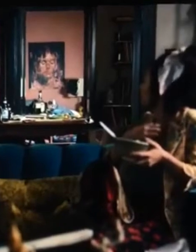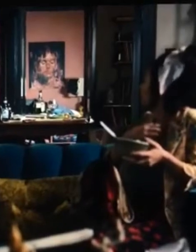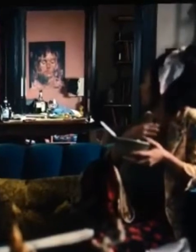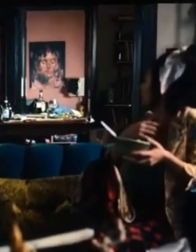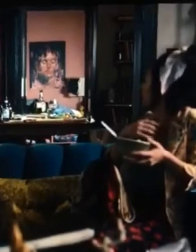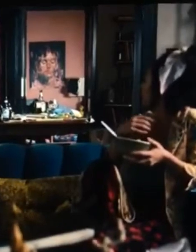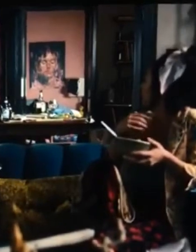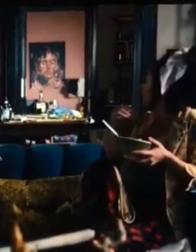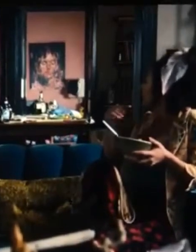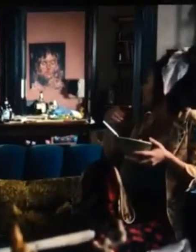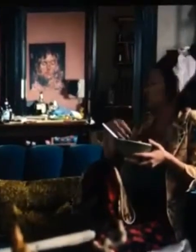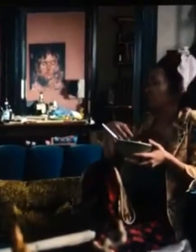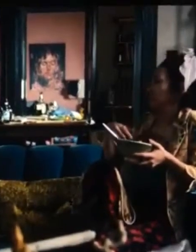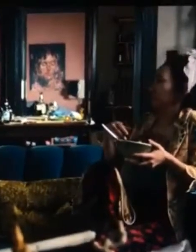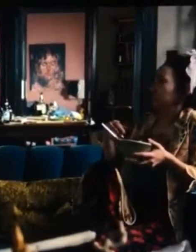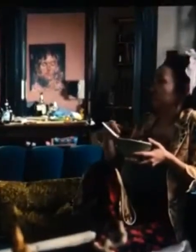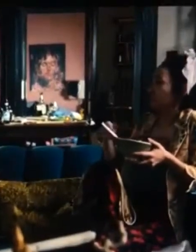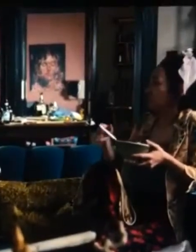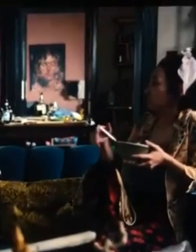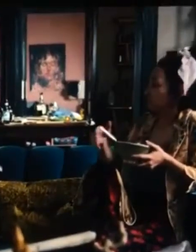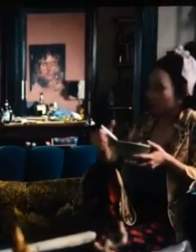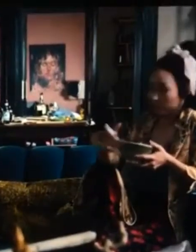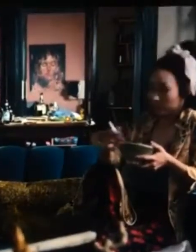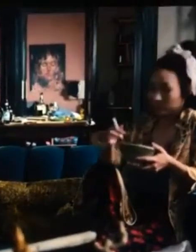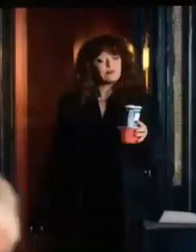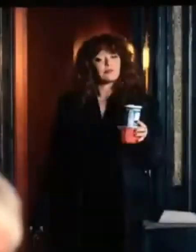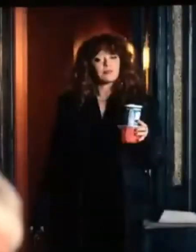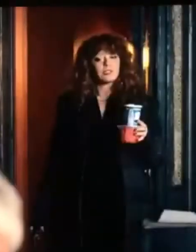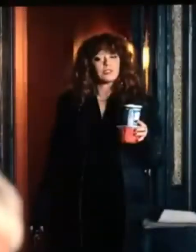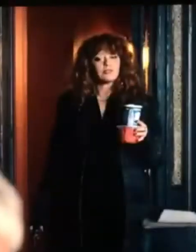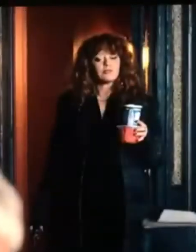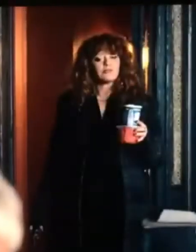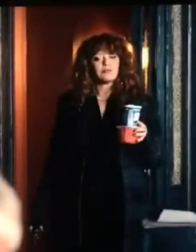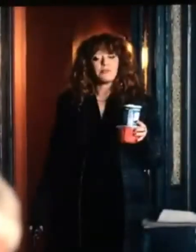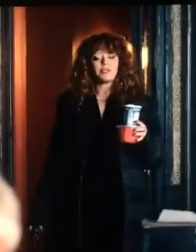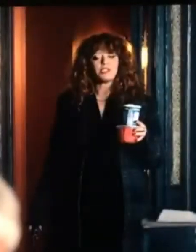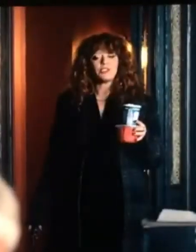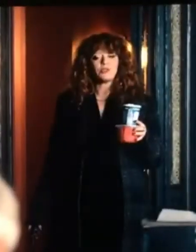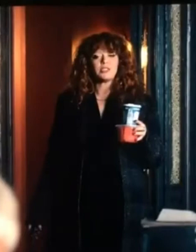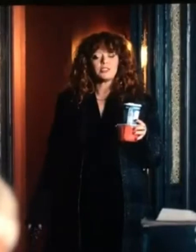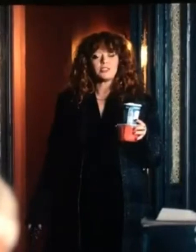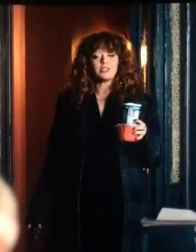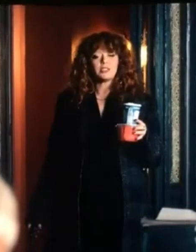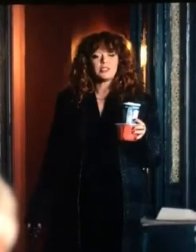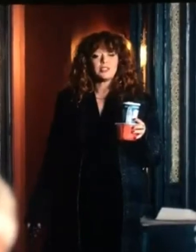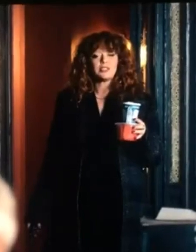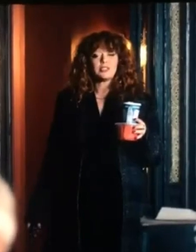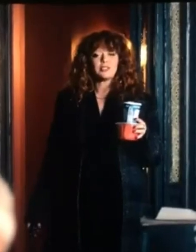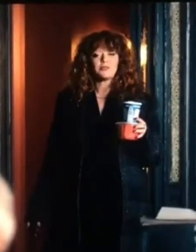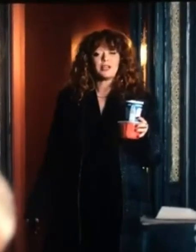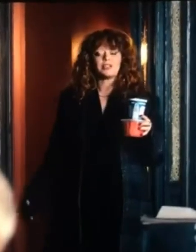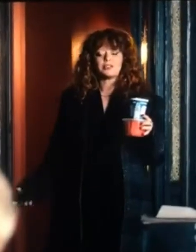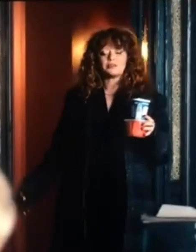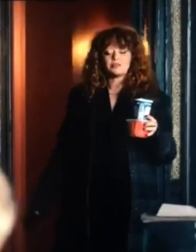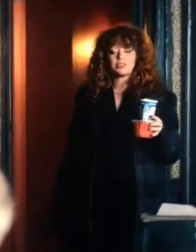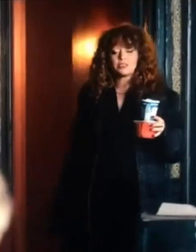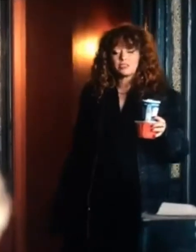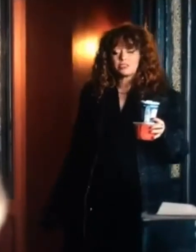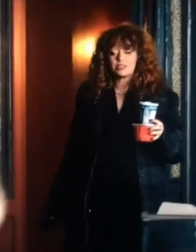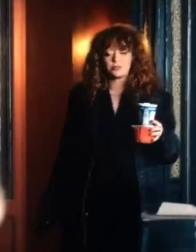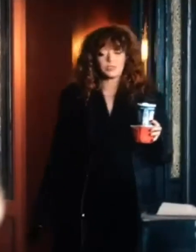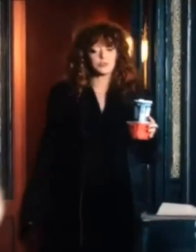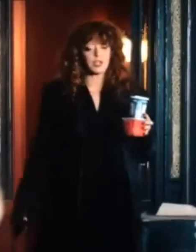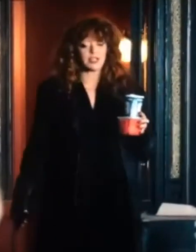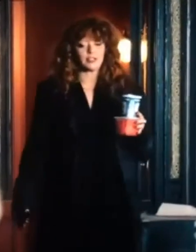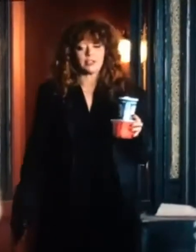mean? Don't you know? You're Jewishy. Not by choice. Hey, come on. Religion